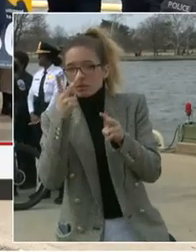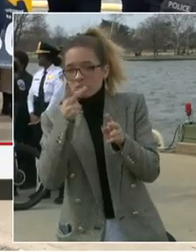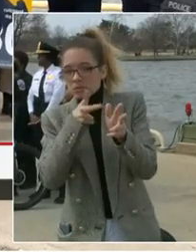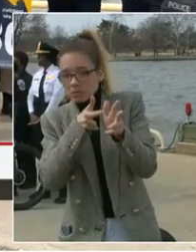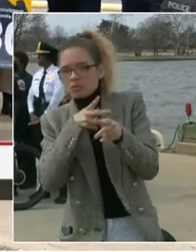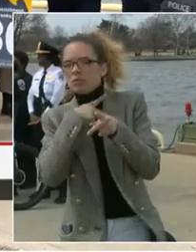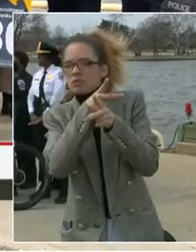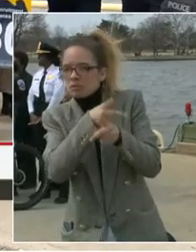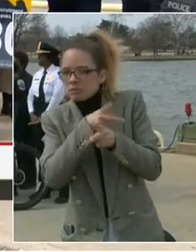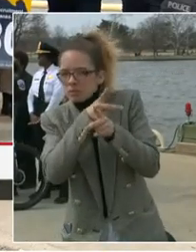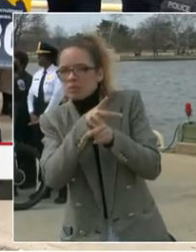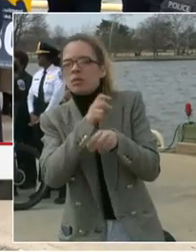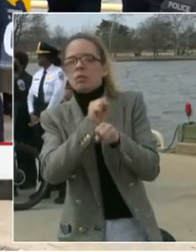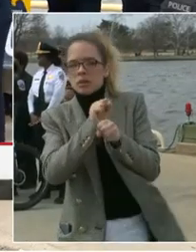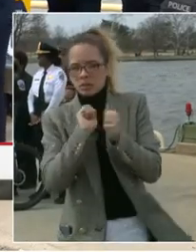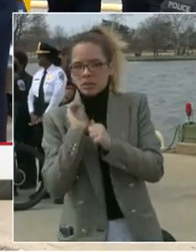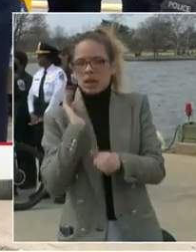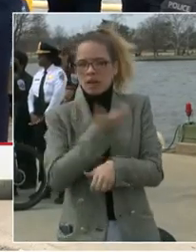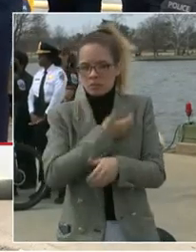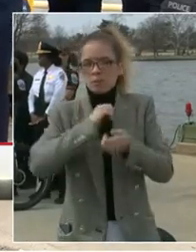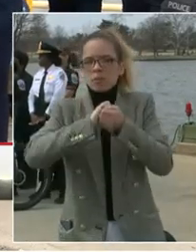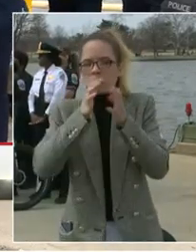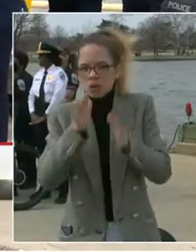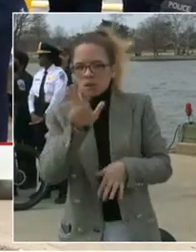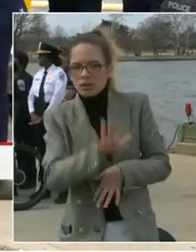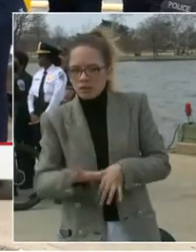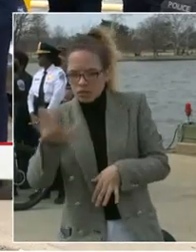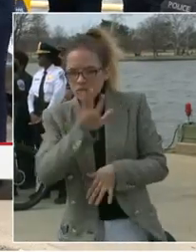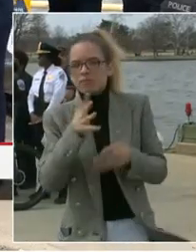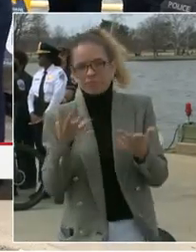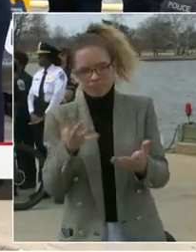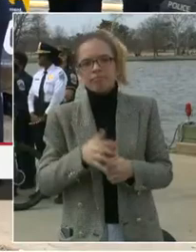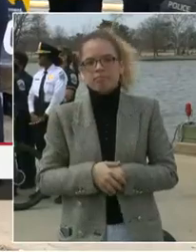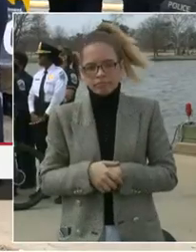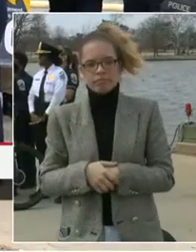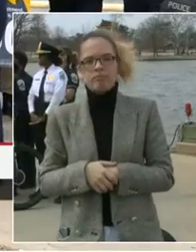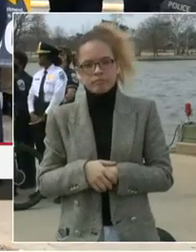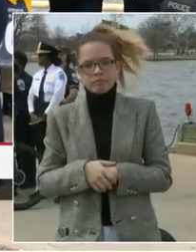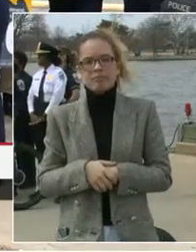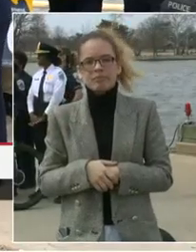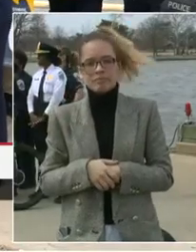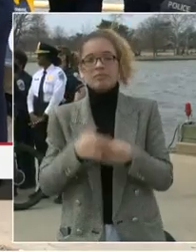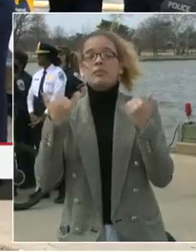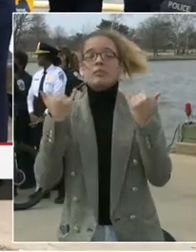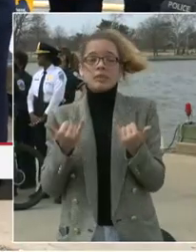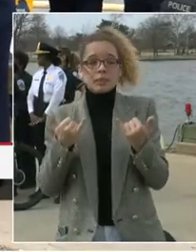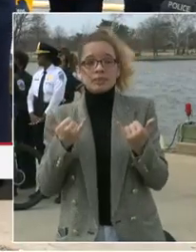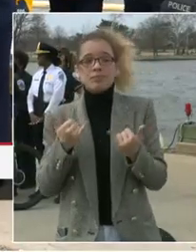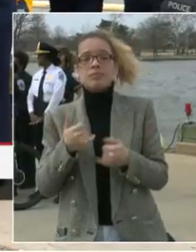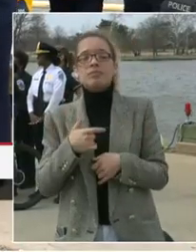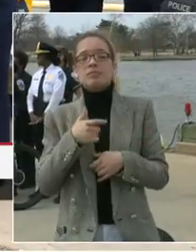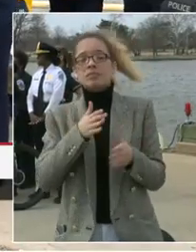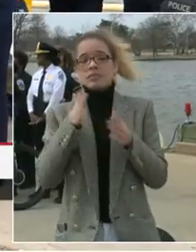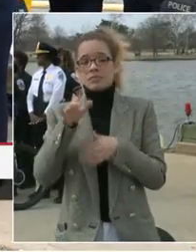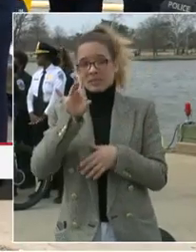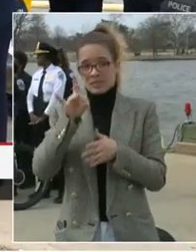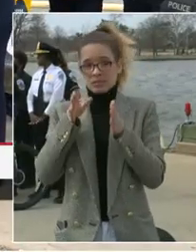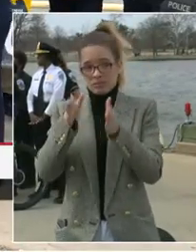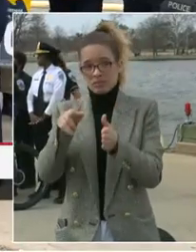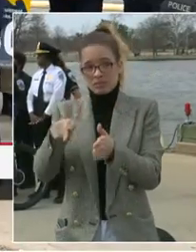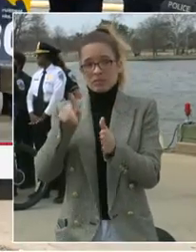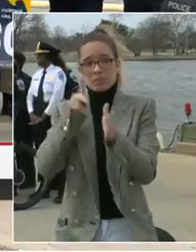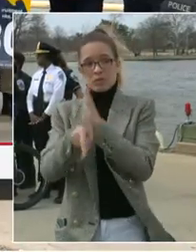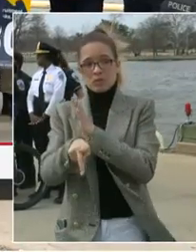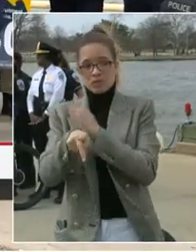enforcement partners in the region. Respect to the 18th Street murder, we are working on that